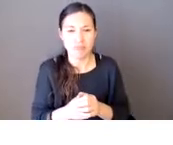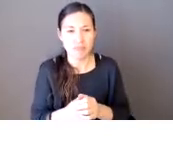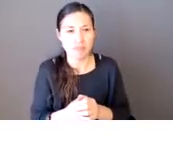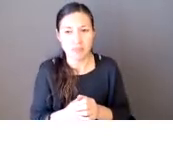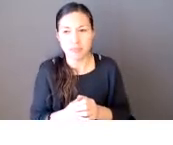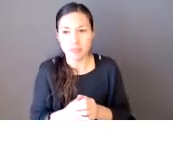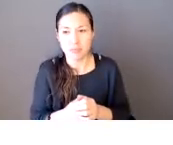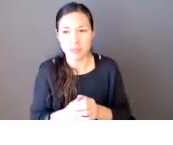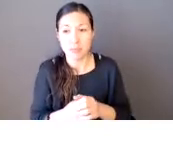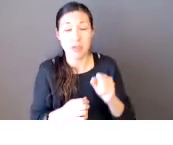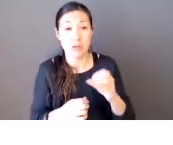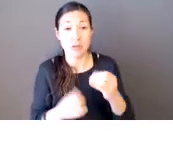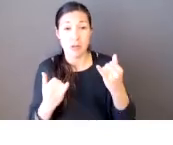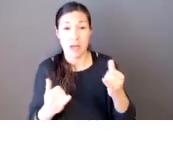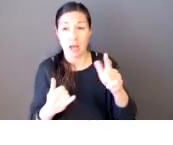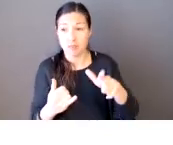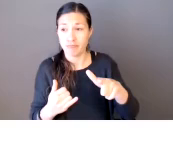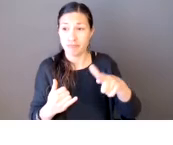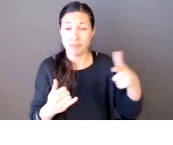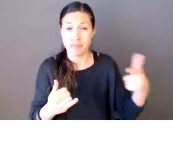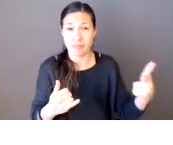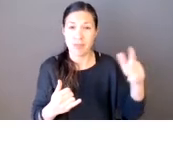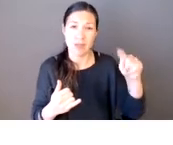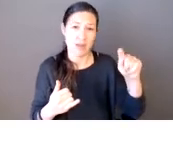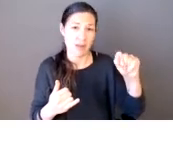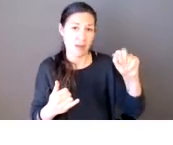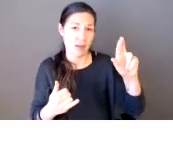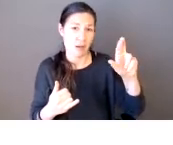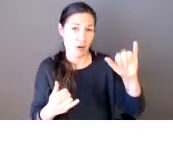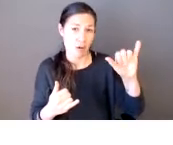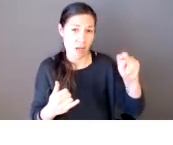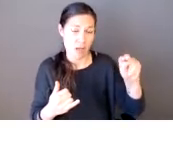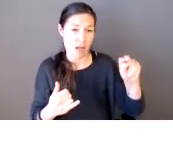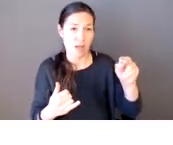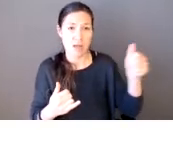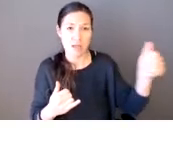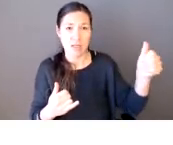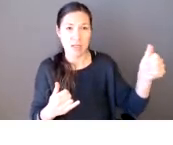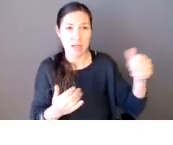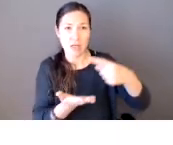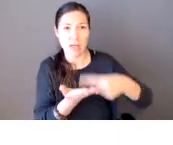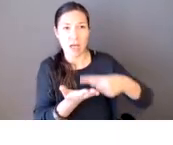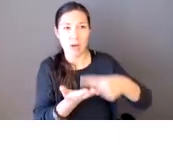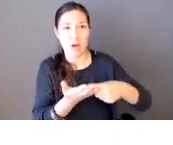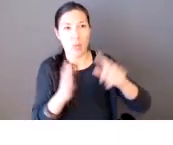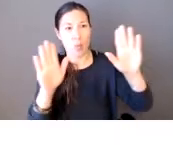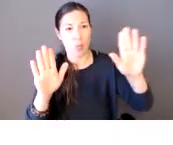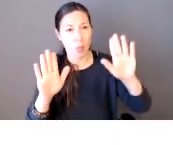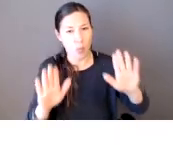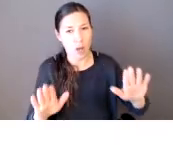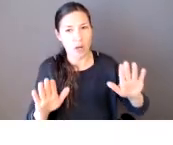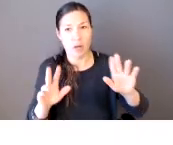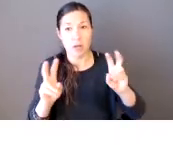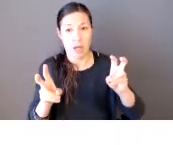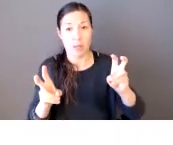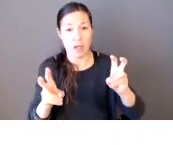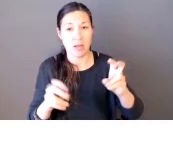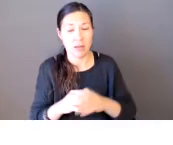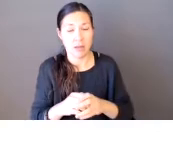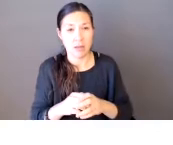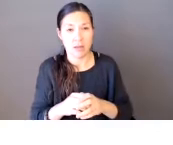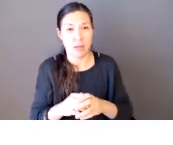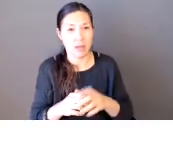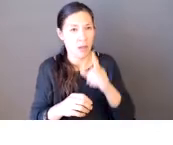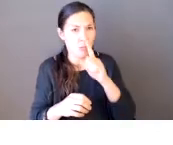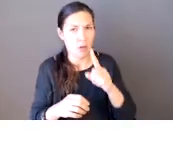And with that, I will turn it back over to Taryn, who will talk about a wonderful topic that we have all workers really